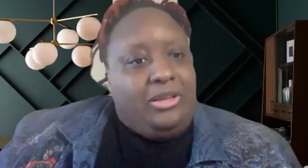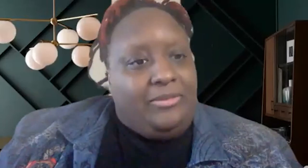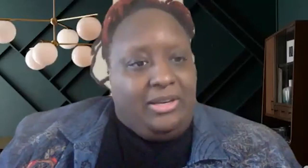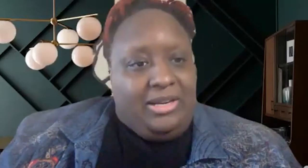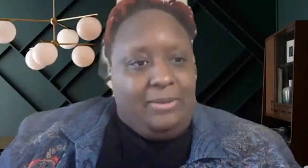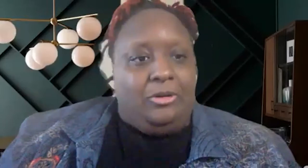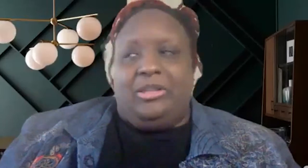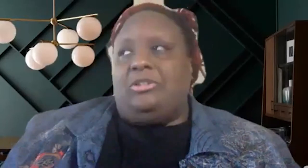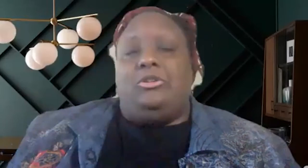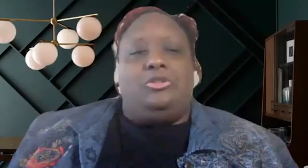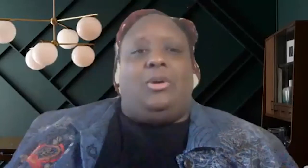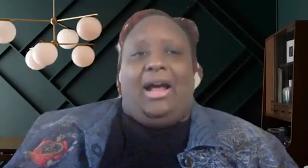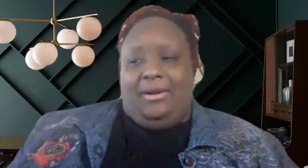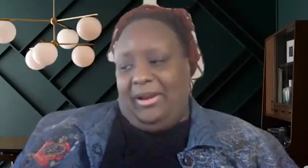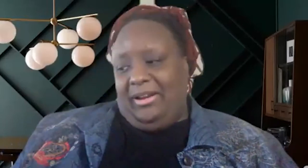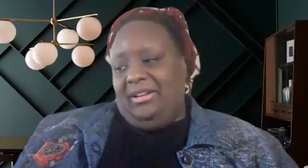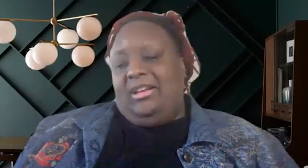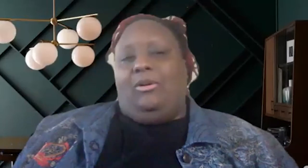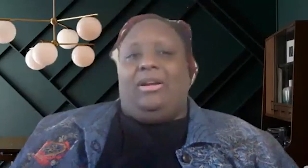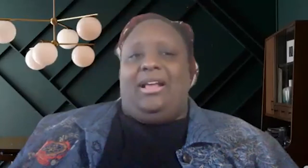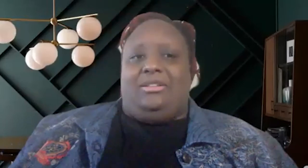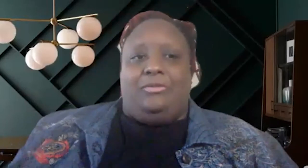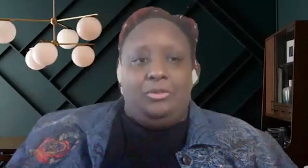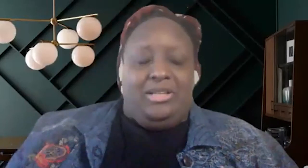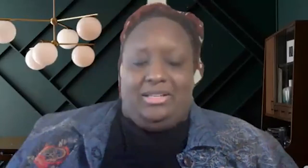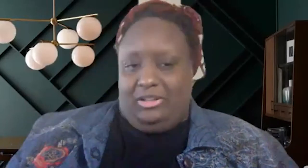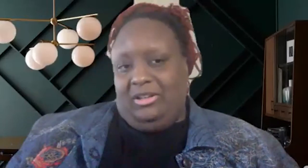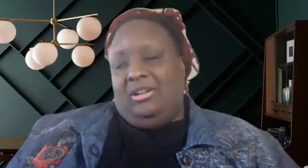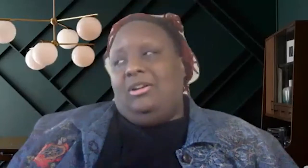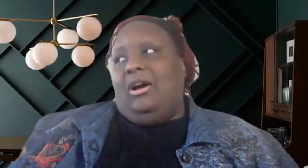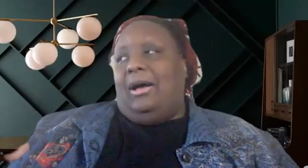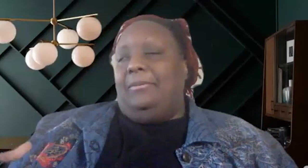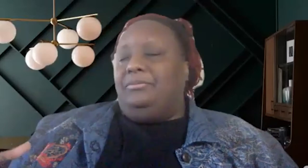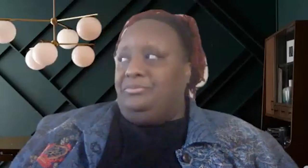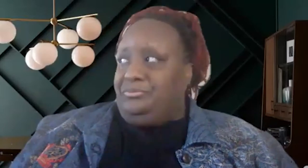you live in a neighborhood that is close to a highway or has a food desert,